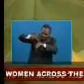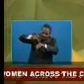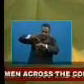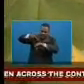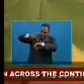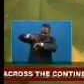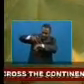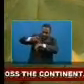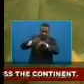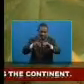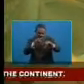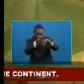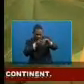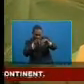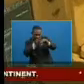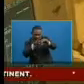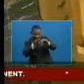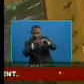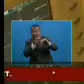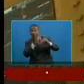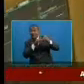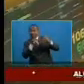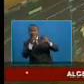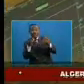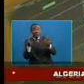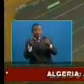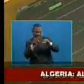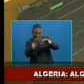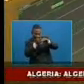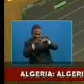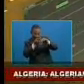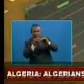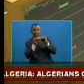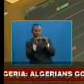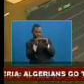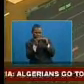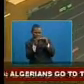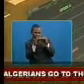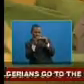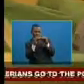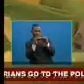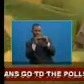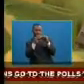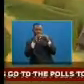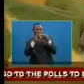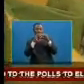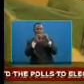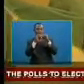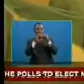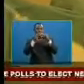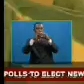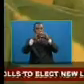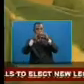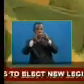eggs a few days later. We monitor their rate of growth. And when we get 3